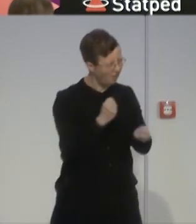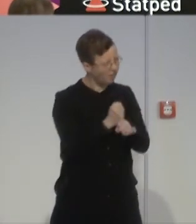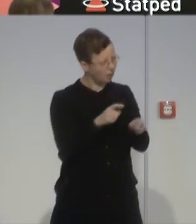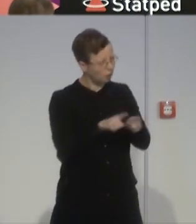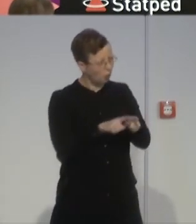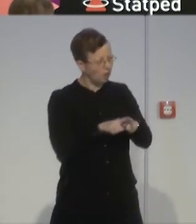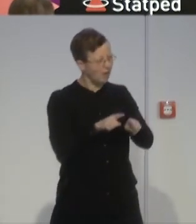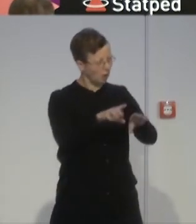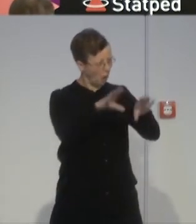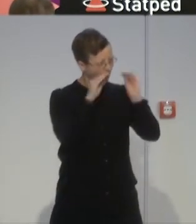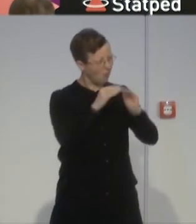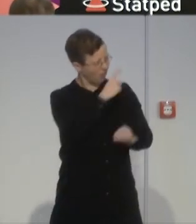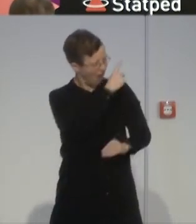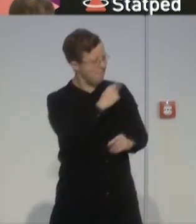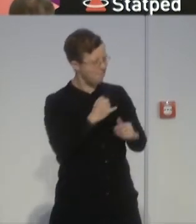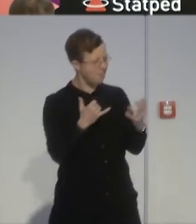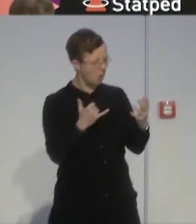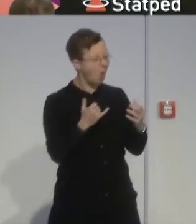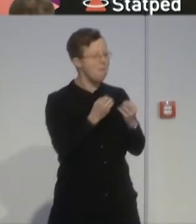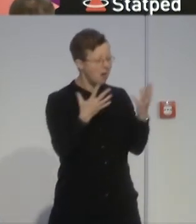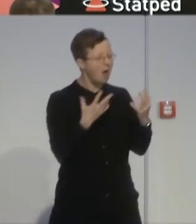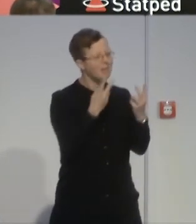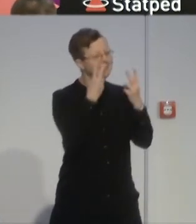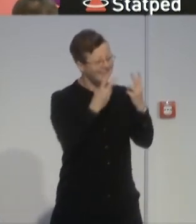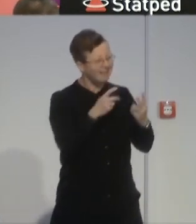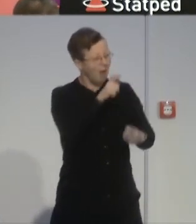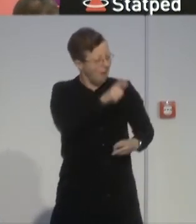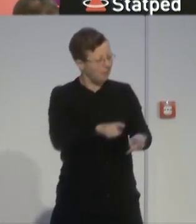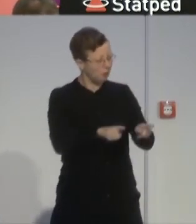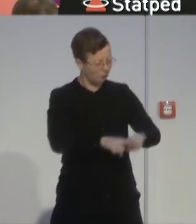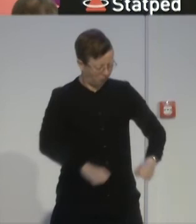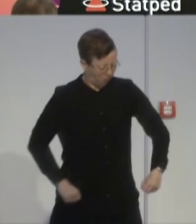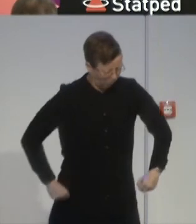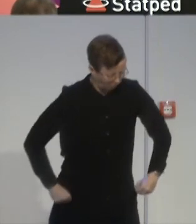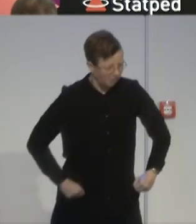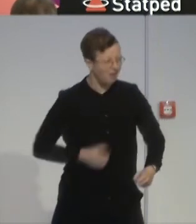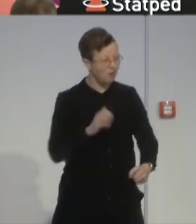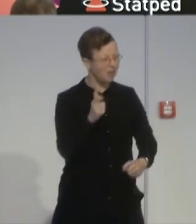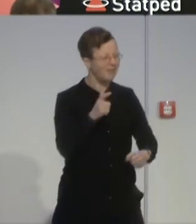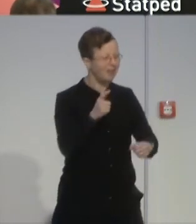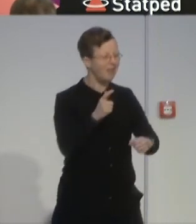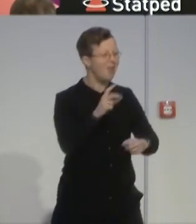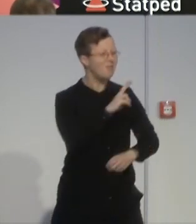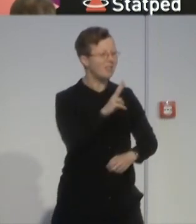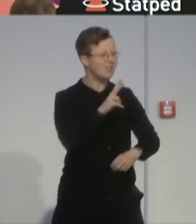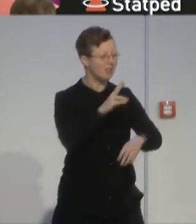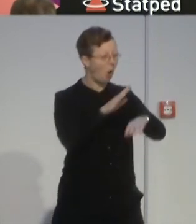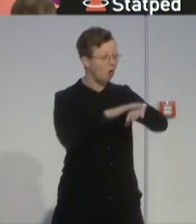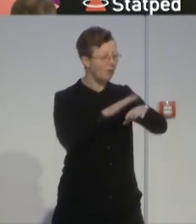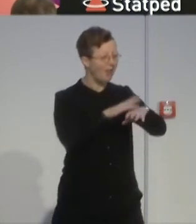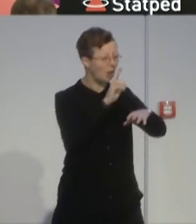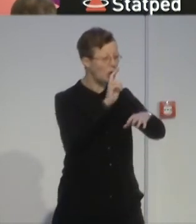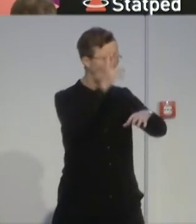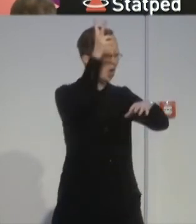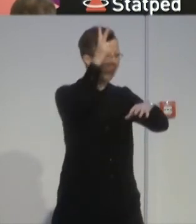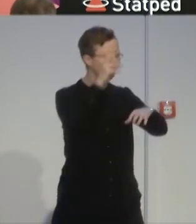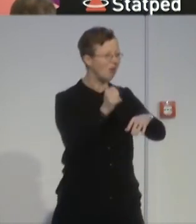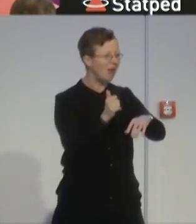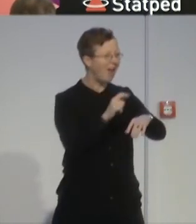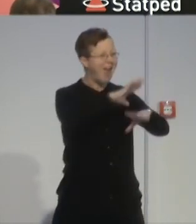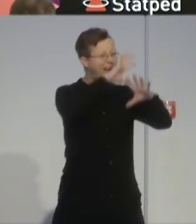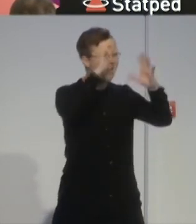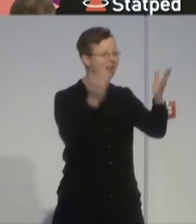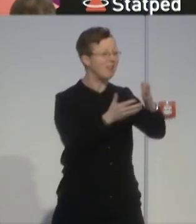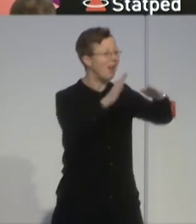and I know a lot of people have perceived him like that because his left hand is golden, and it means that people from all over the world